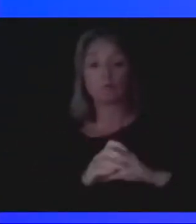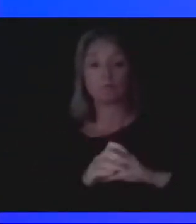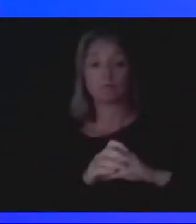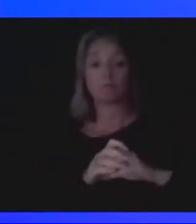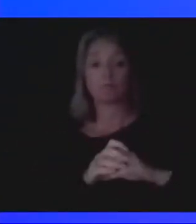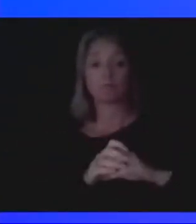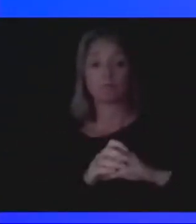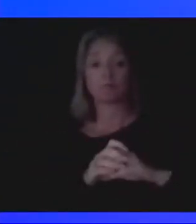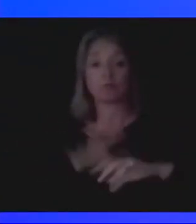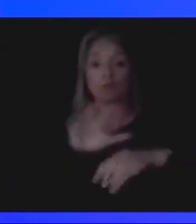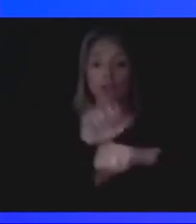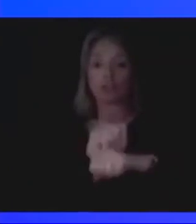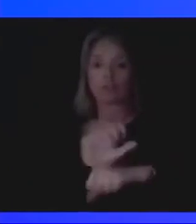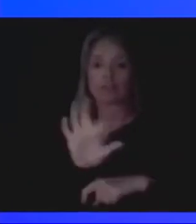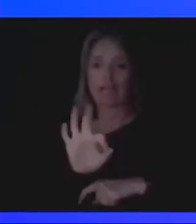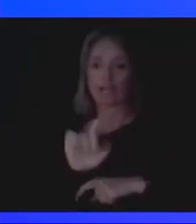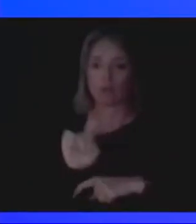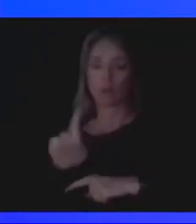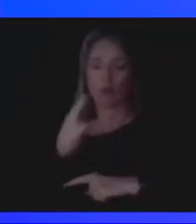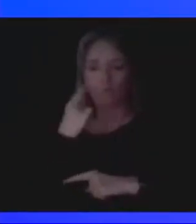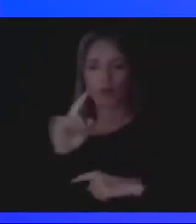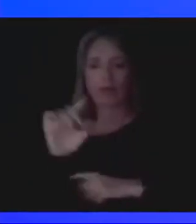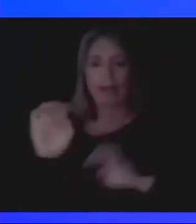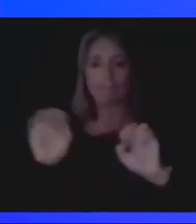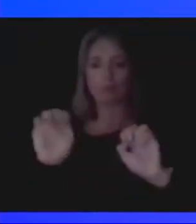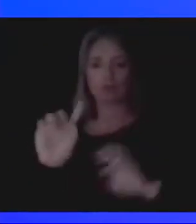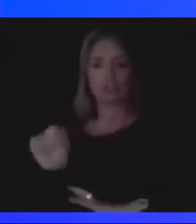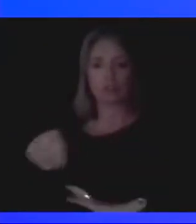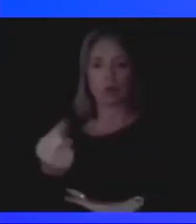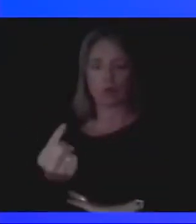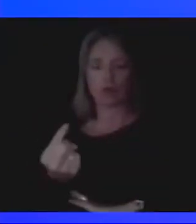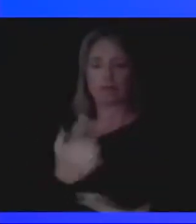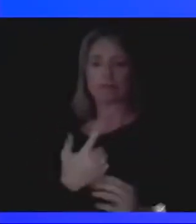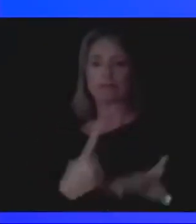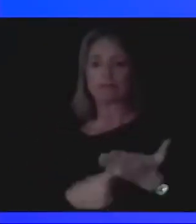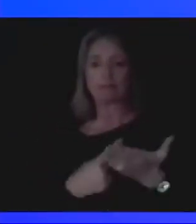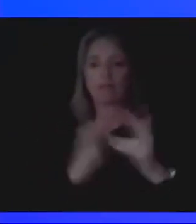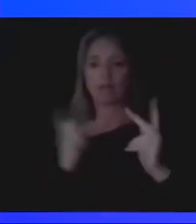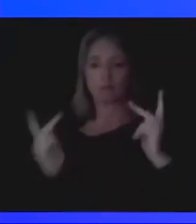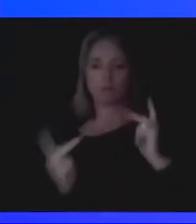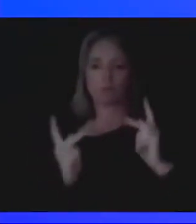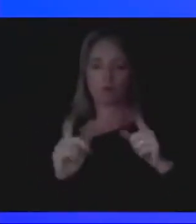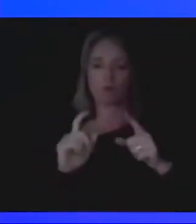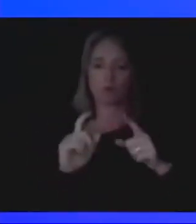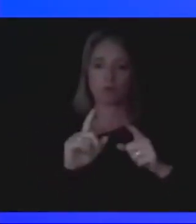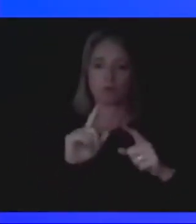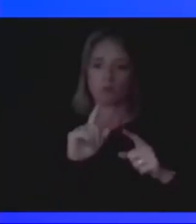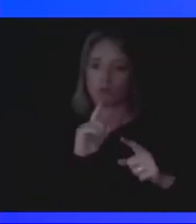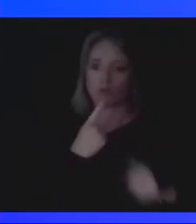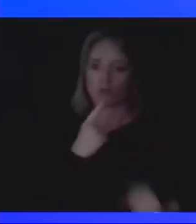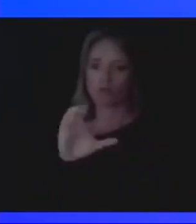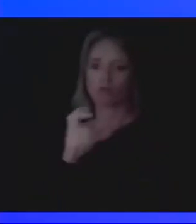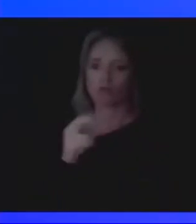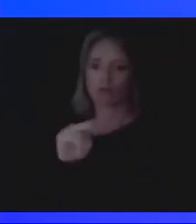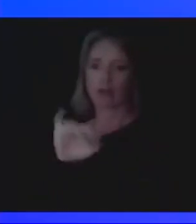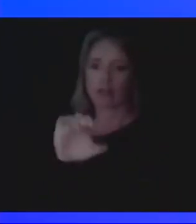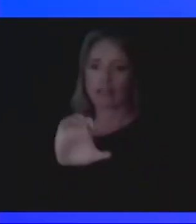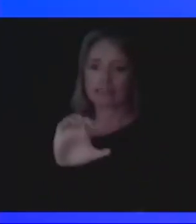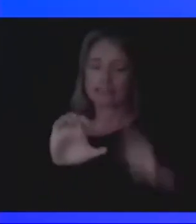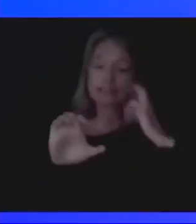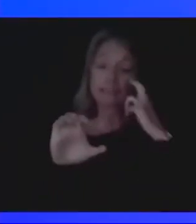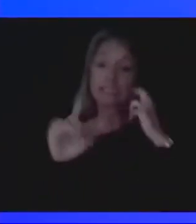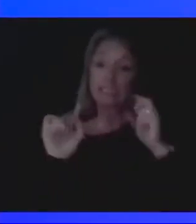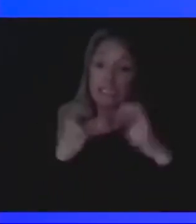for emergencies. And I think, sometimes we do get folks who, chronic issues. If you have access to primary care, if you have a